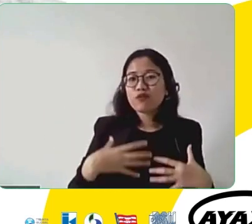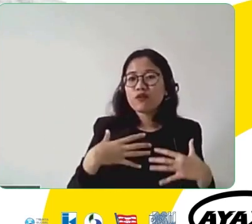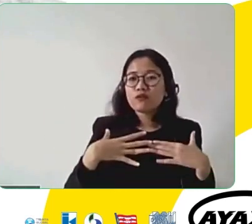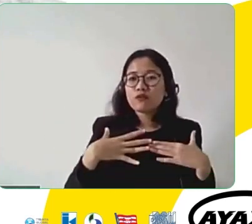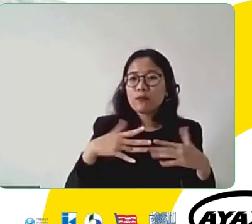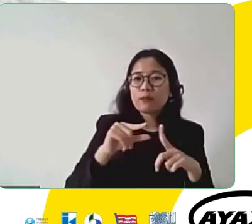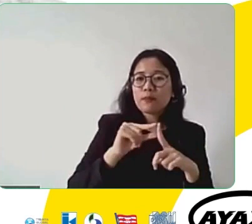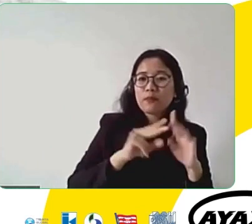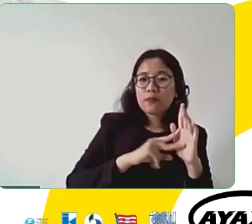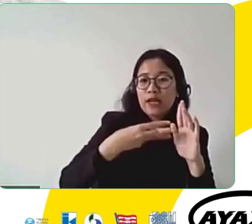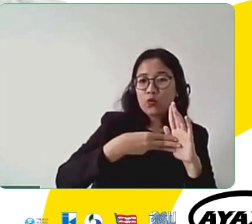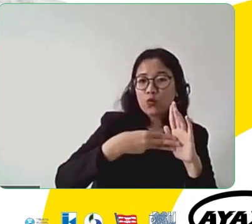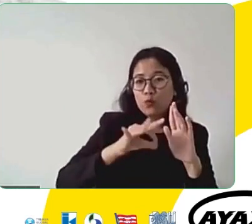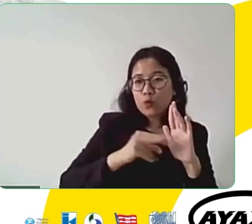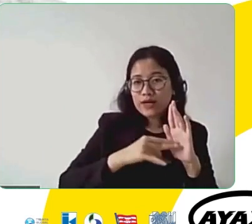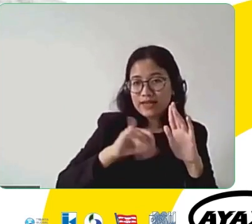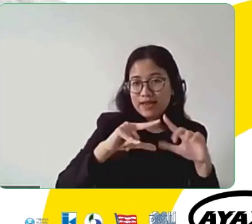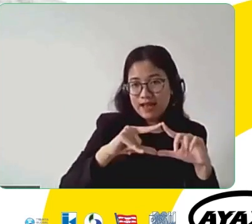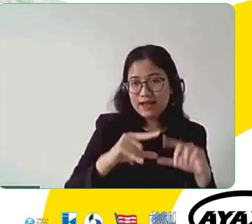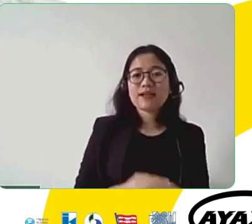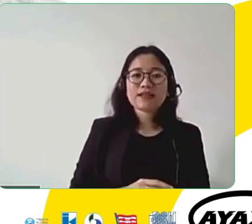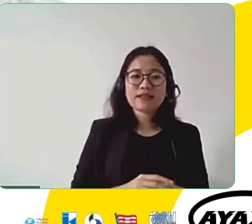acute respiratory infection cases.